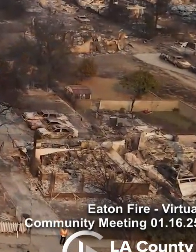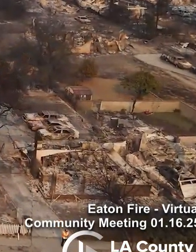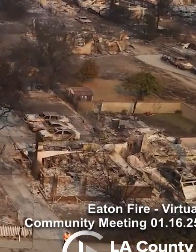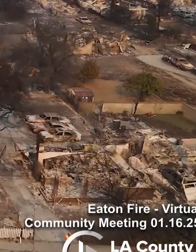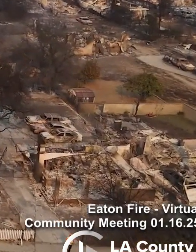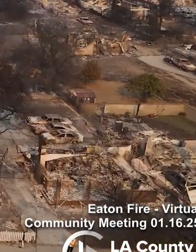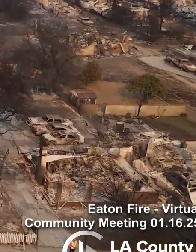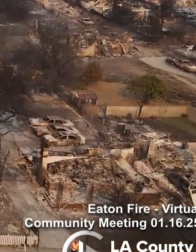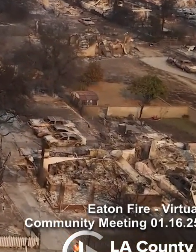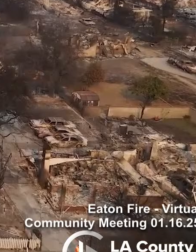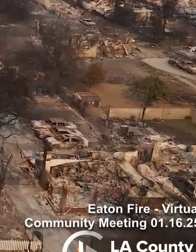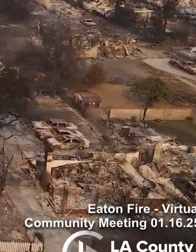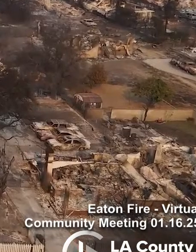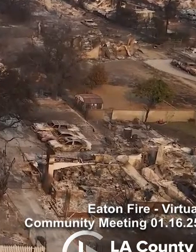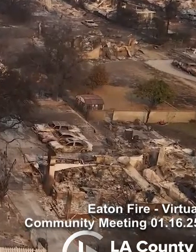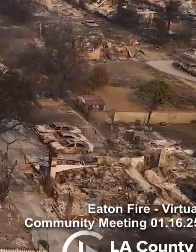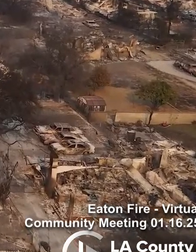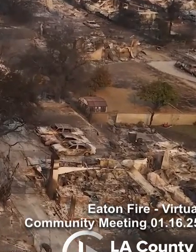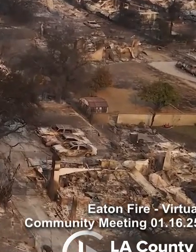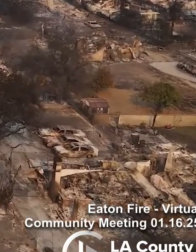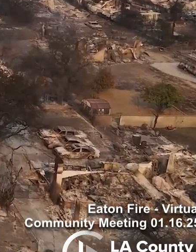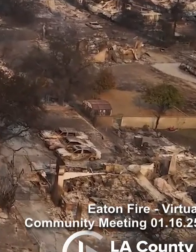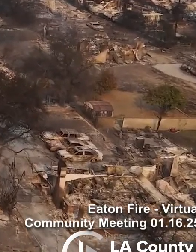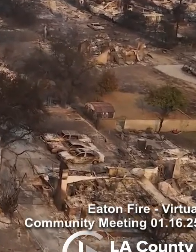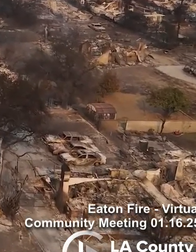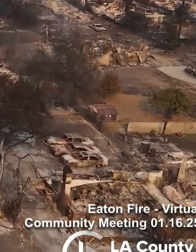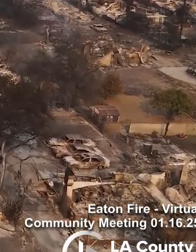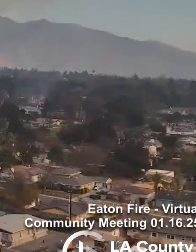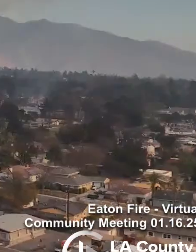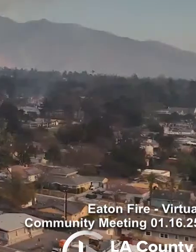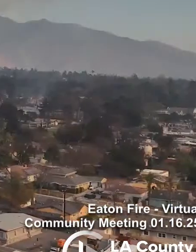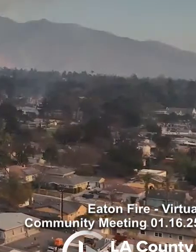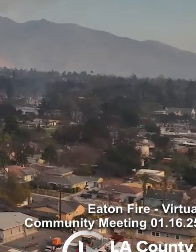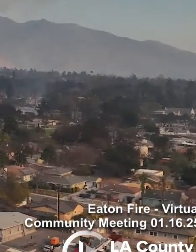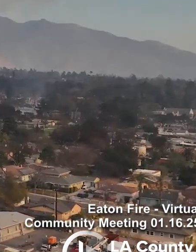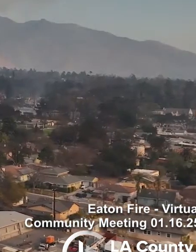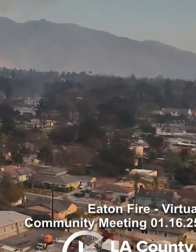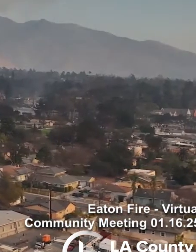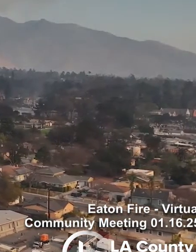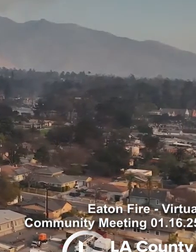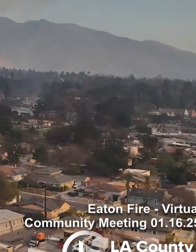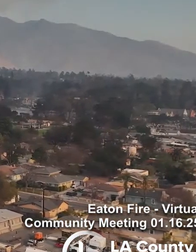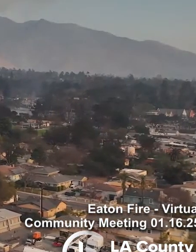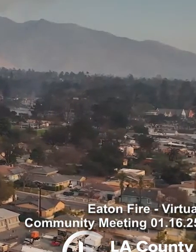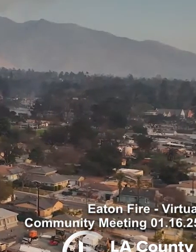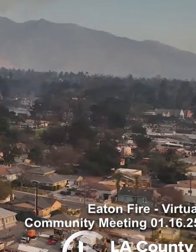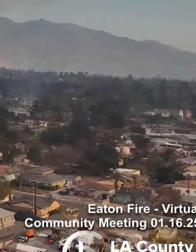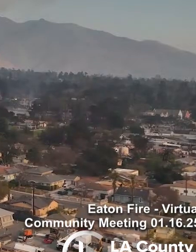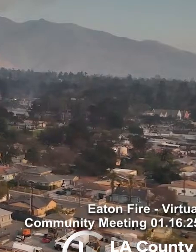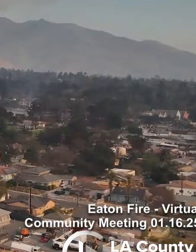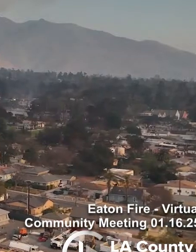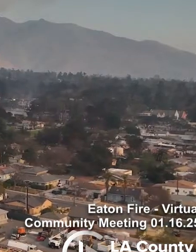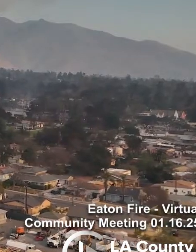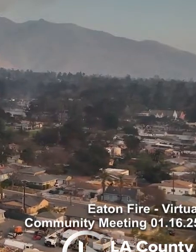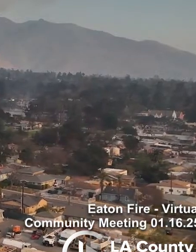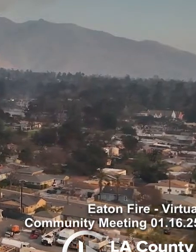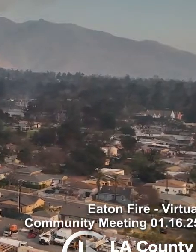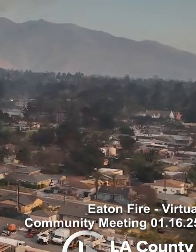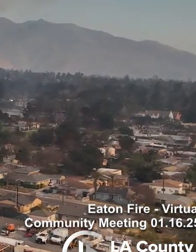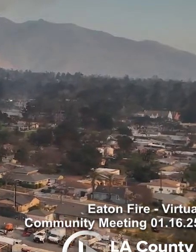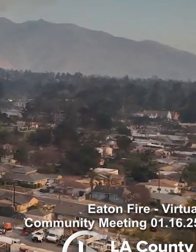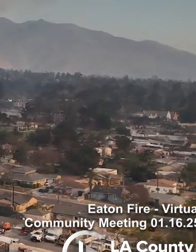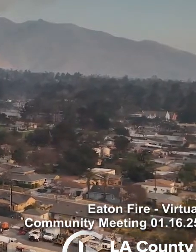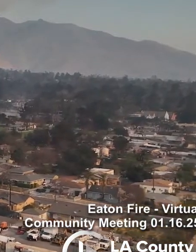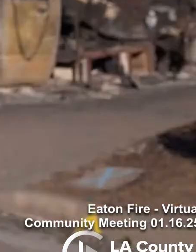a wildfire takes time, careful planning, and collaboration. My message to you from the state and local agencies involved in